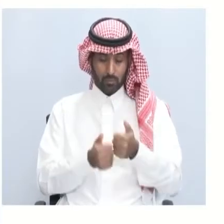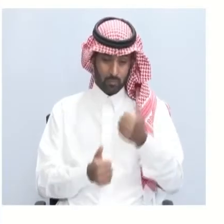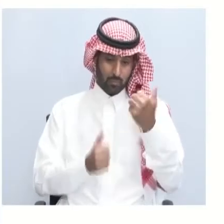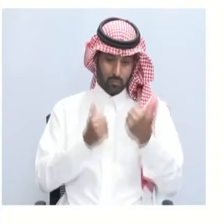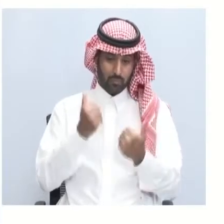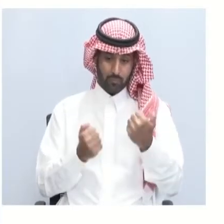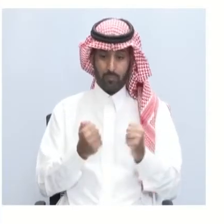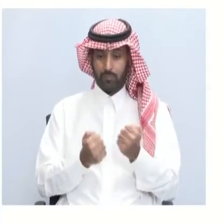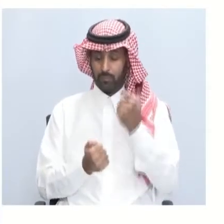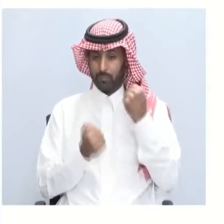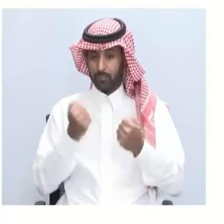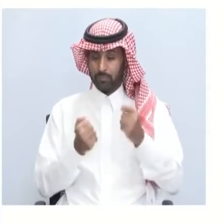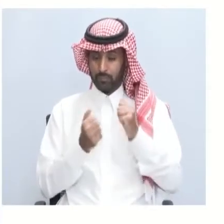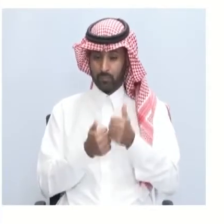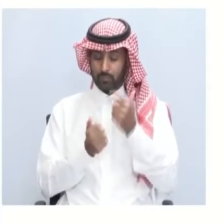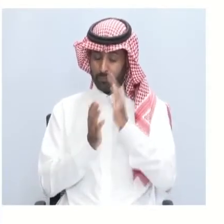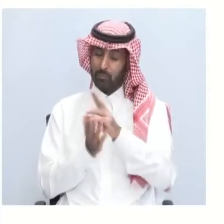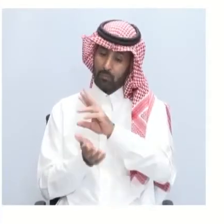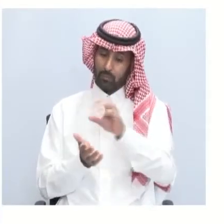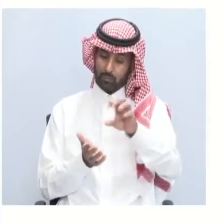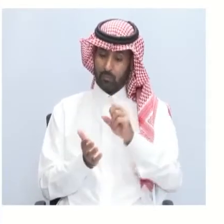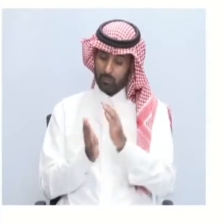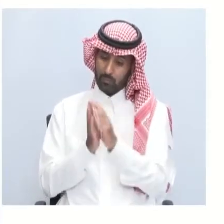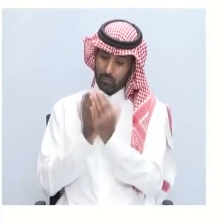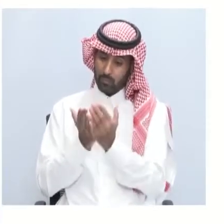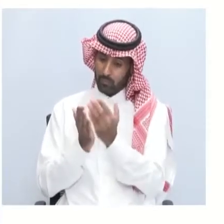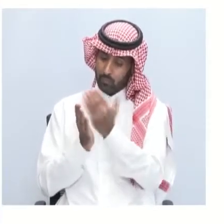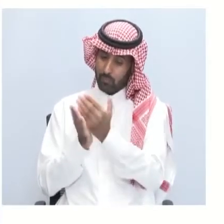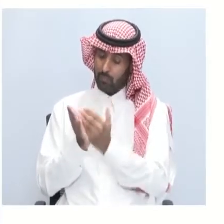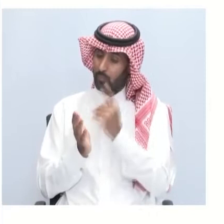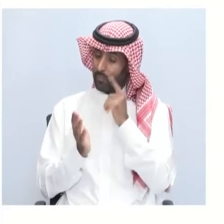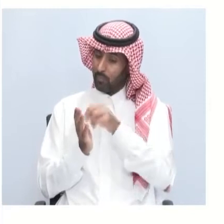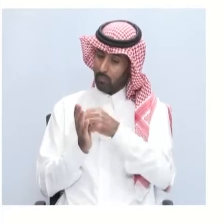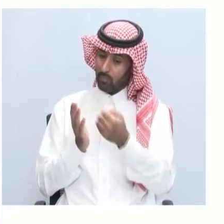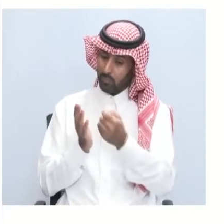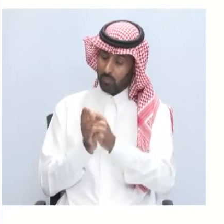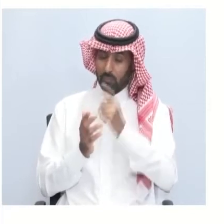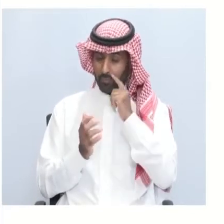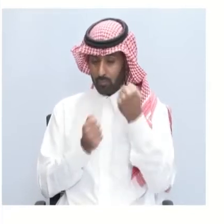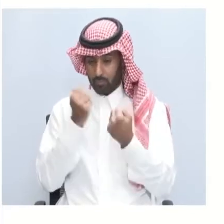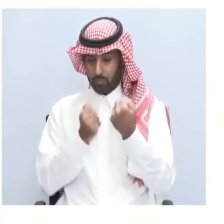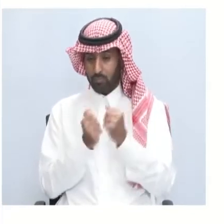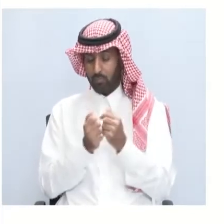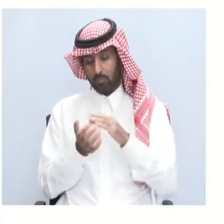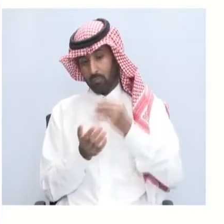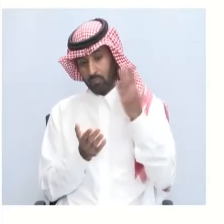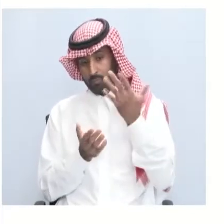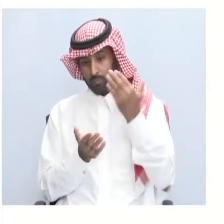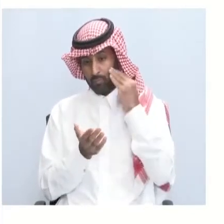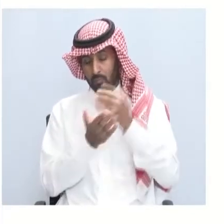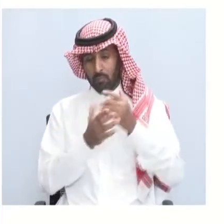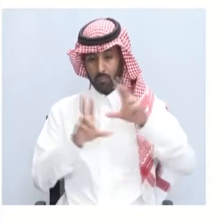a conventional motoring magazine show. Since its launch in 2002, a new version has developed its